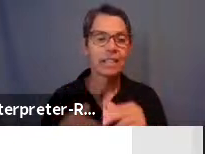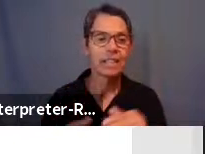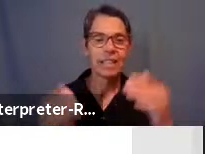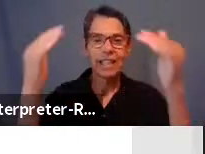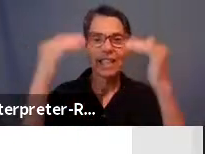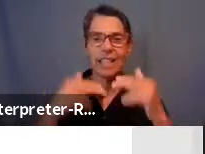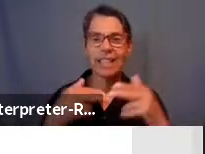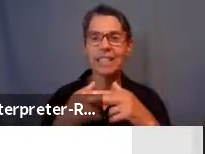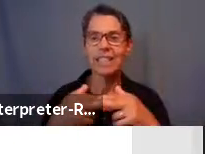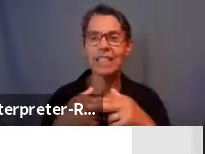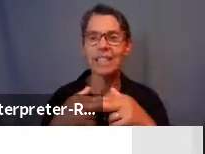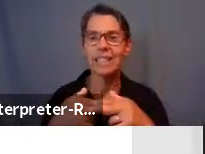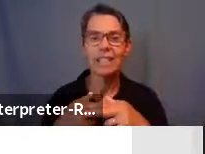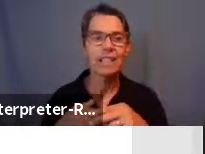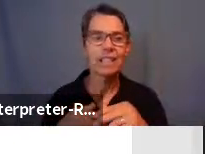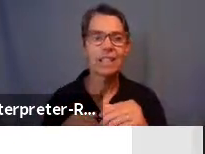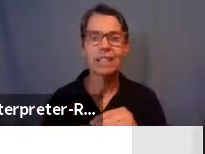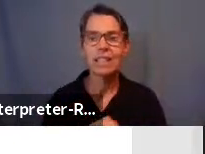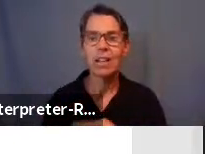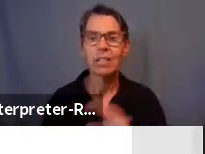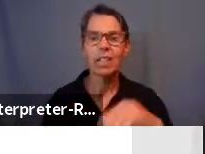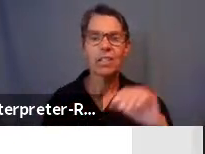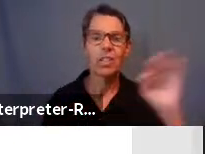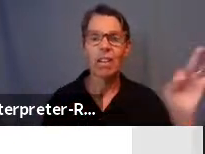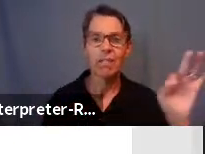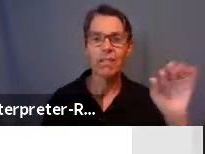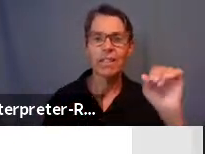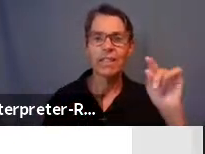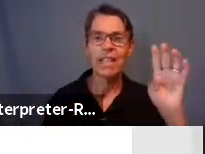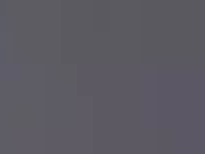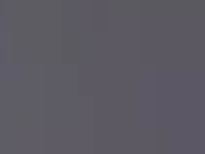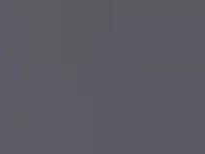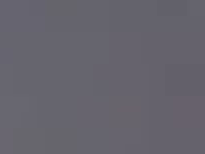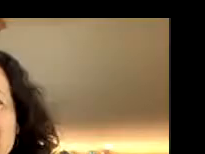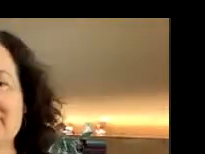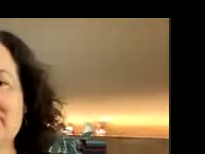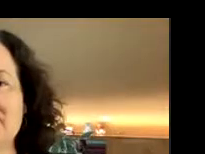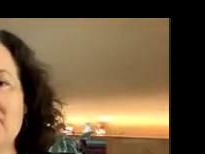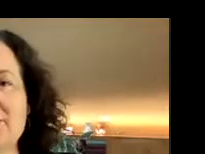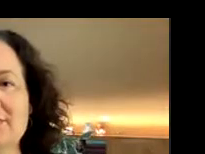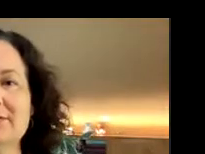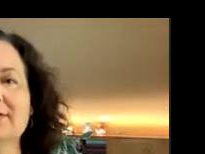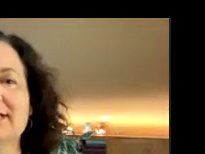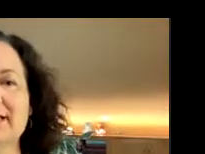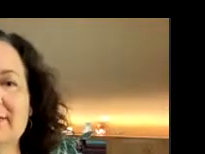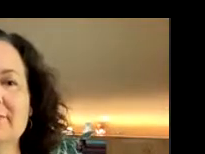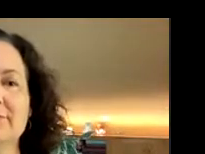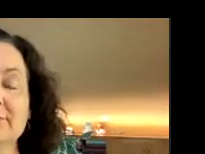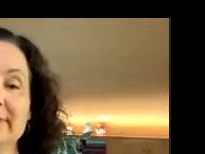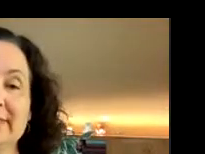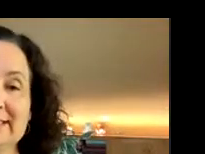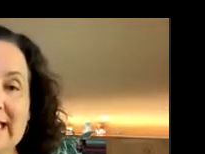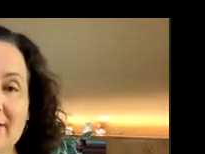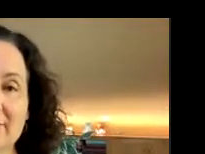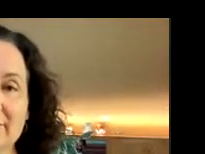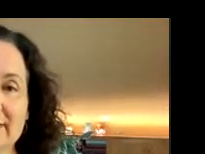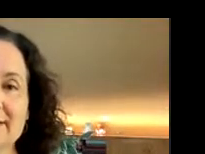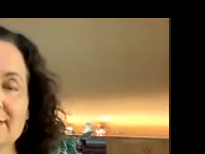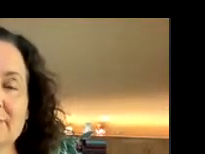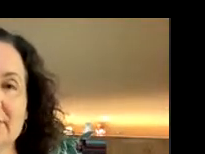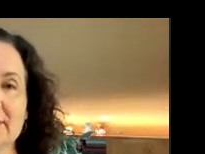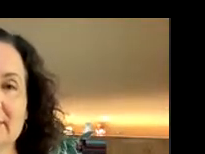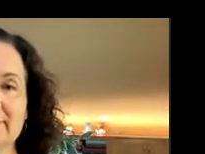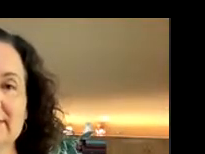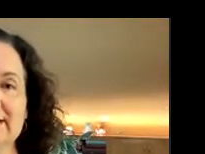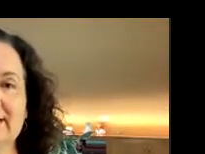Next slide. I guess you could turn off the slides if it's easy. So we've come to the end of our time. Thank you all again for spending this hour with